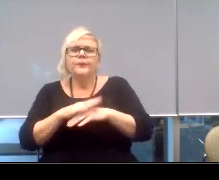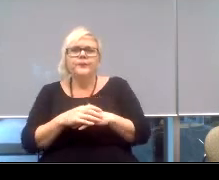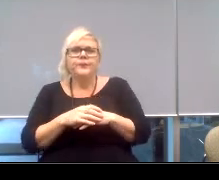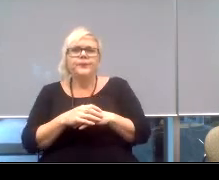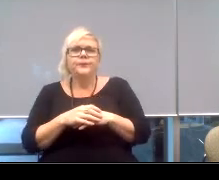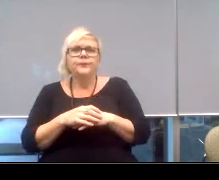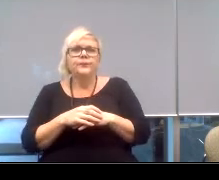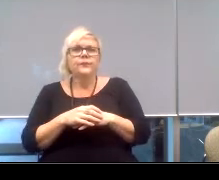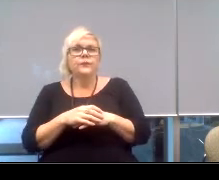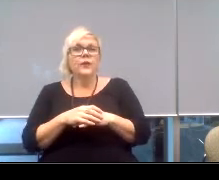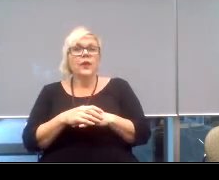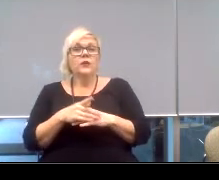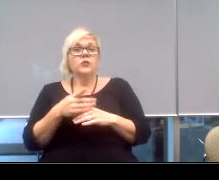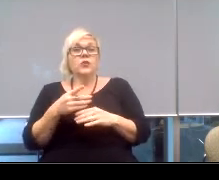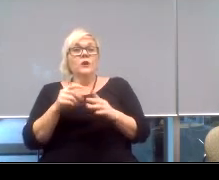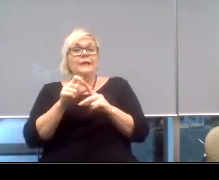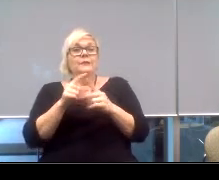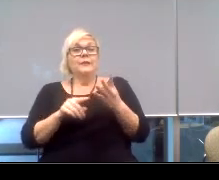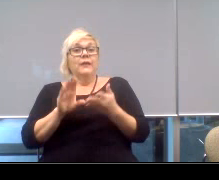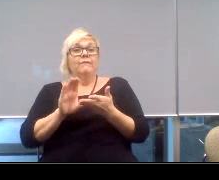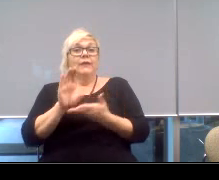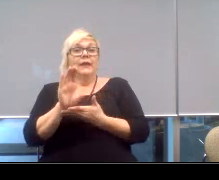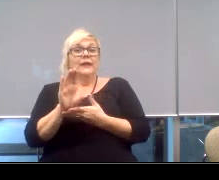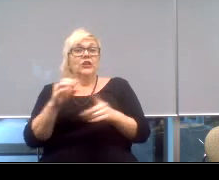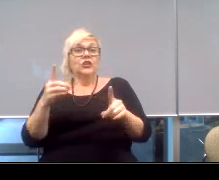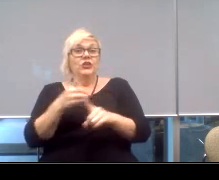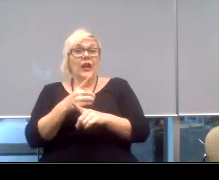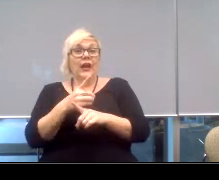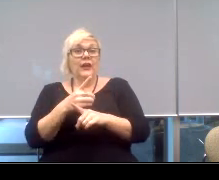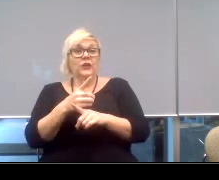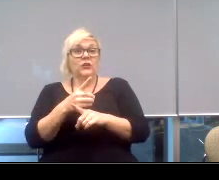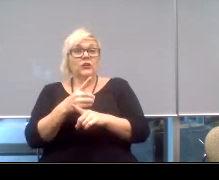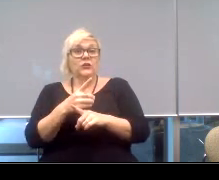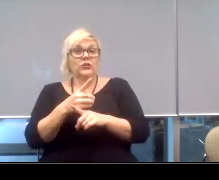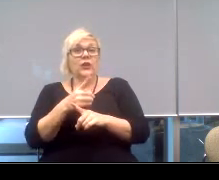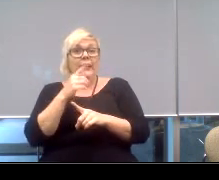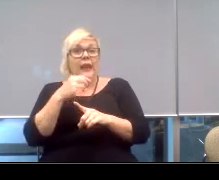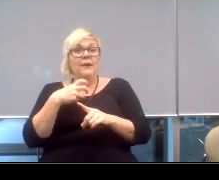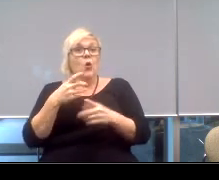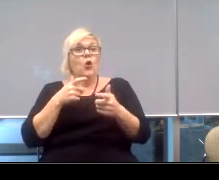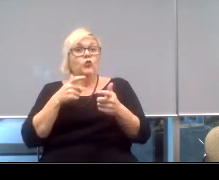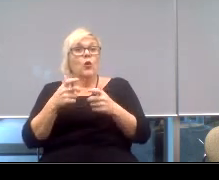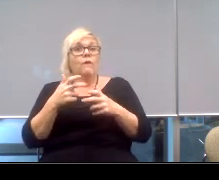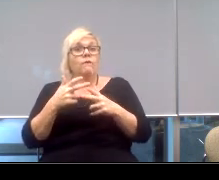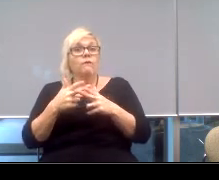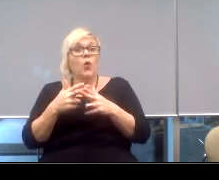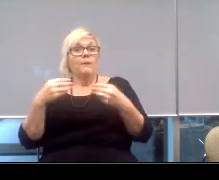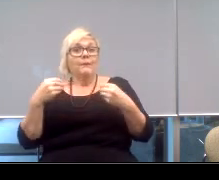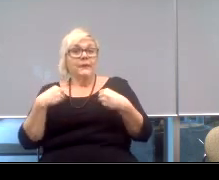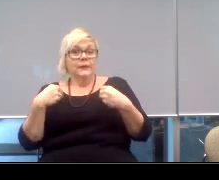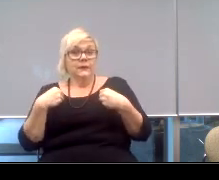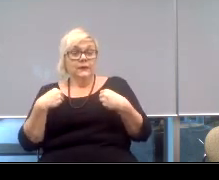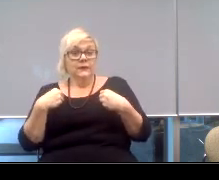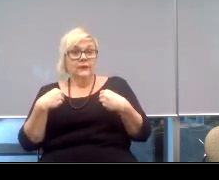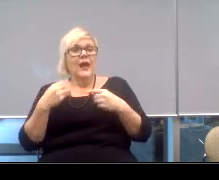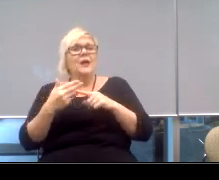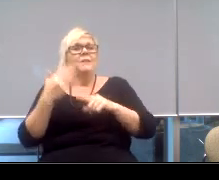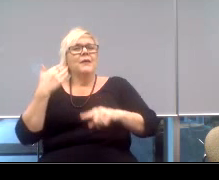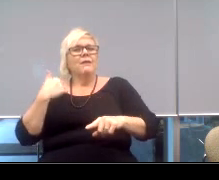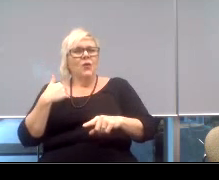Changes to the funding gives greater control to providers. Before the NDIS, funding was